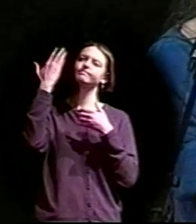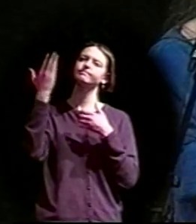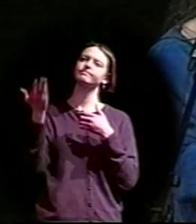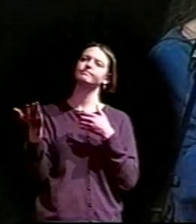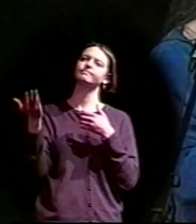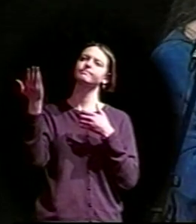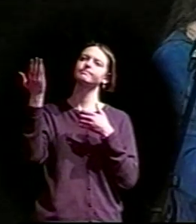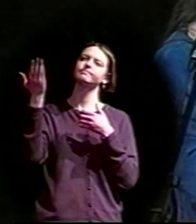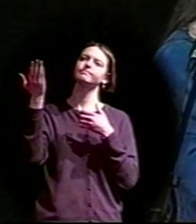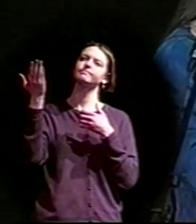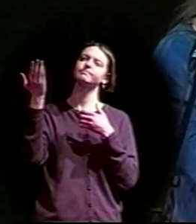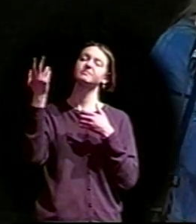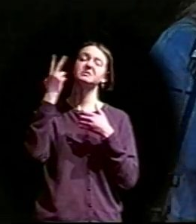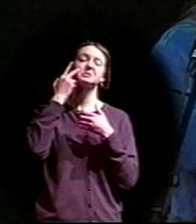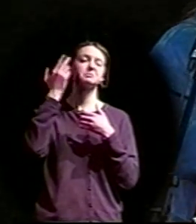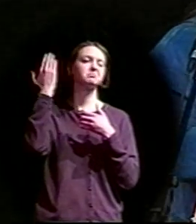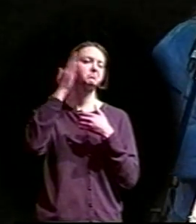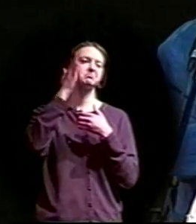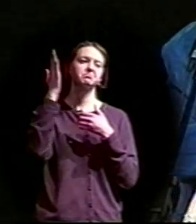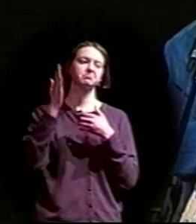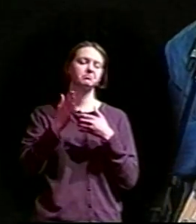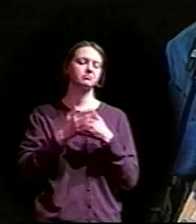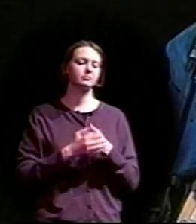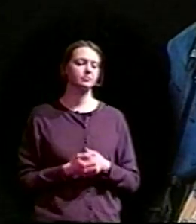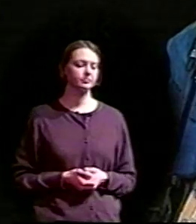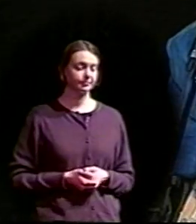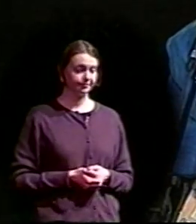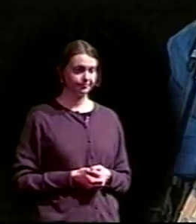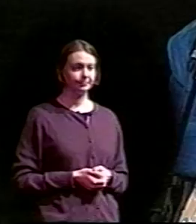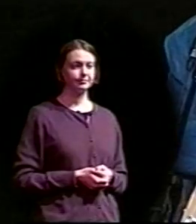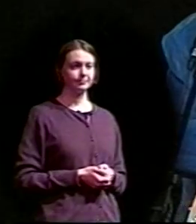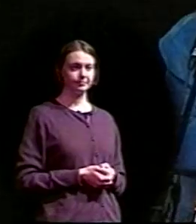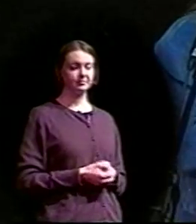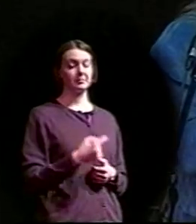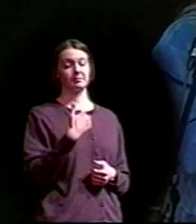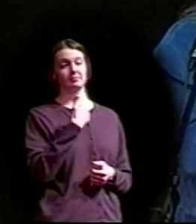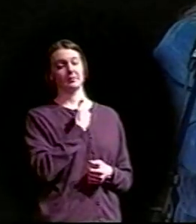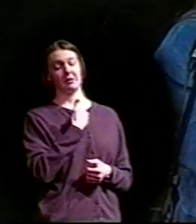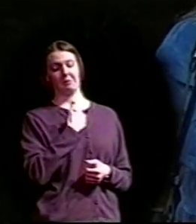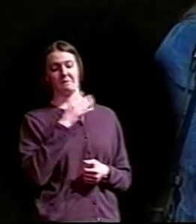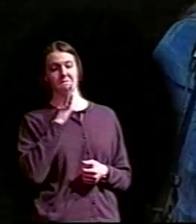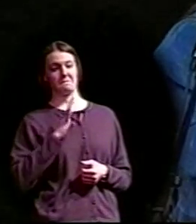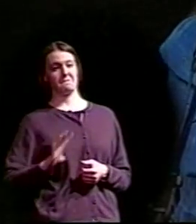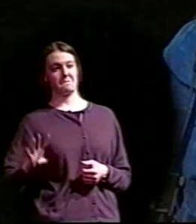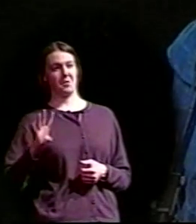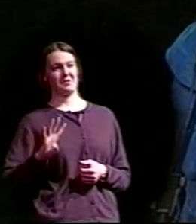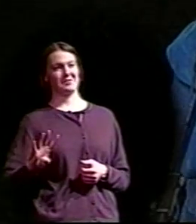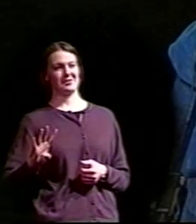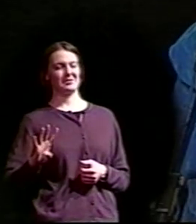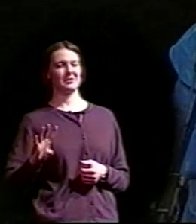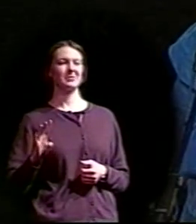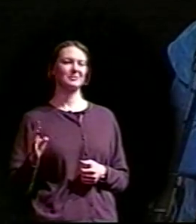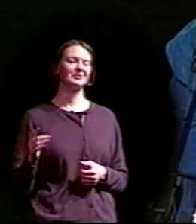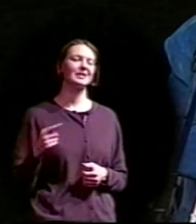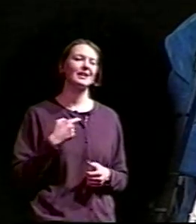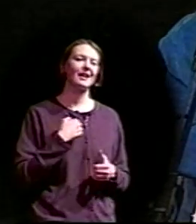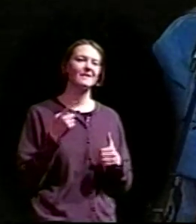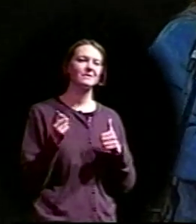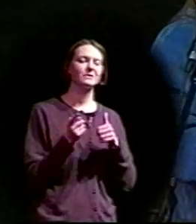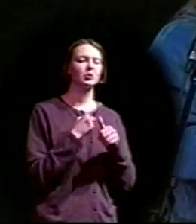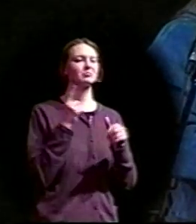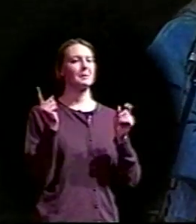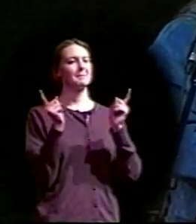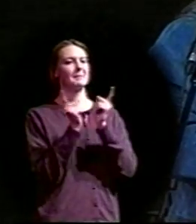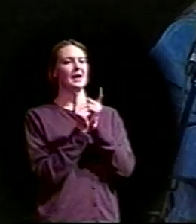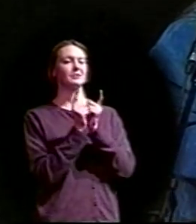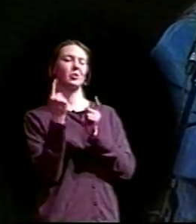Well, I was about 4 years old when I met for the first and only time my